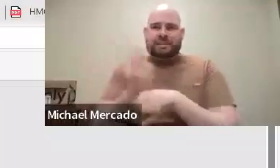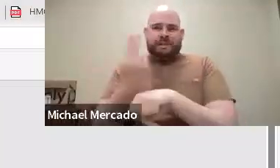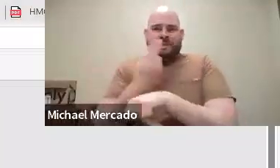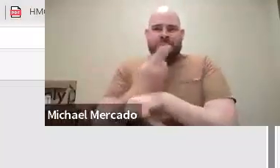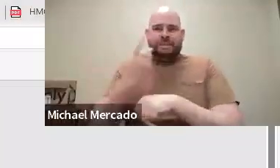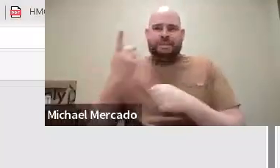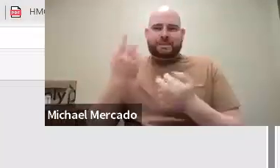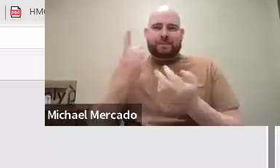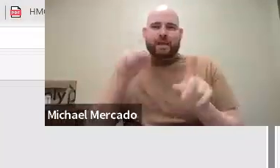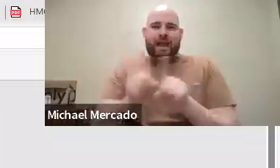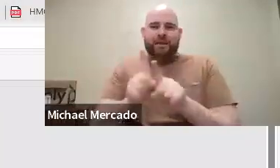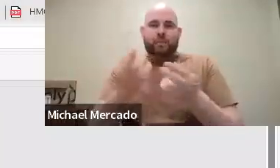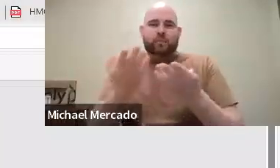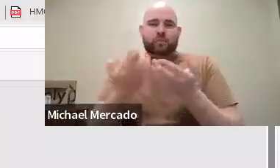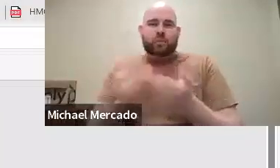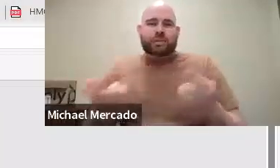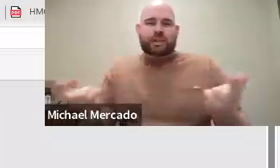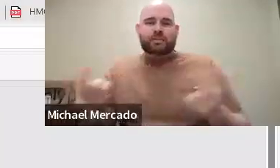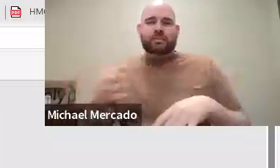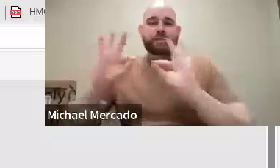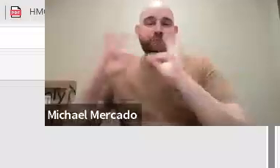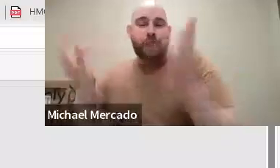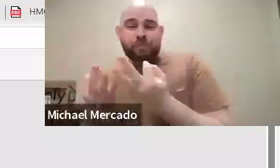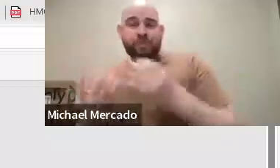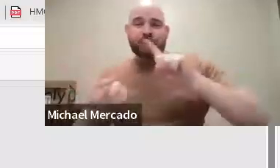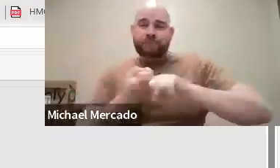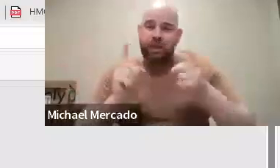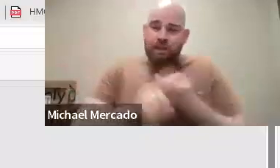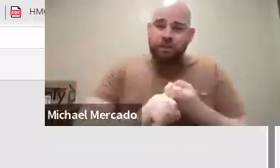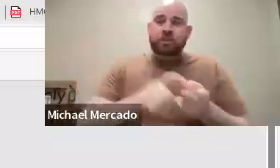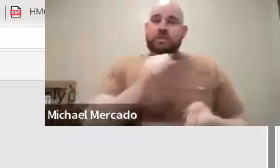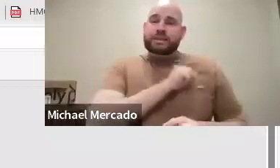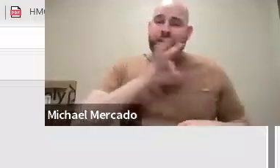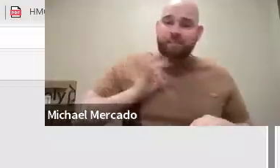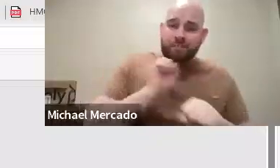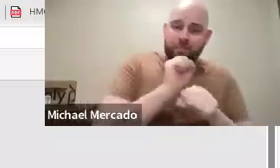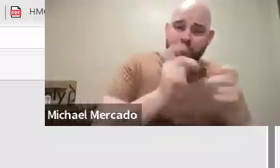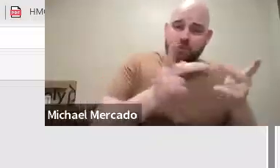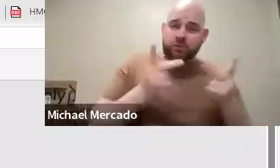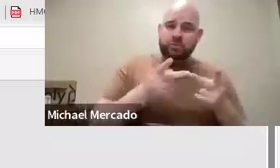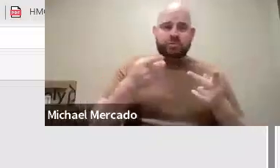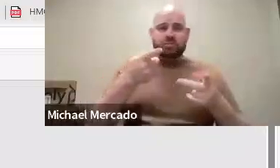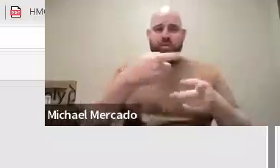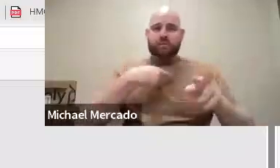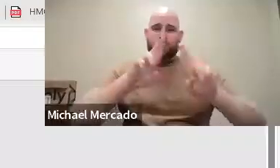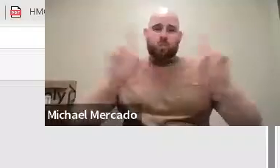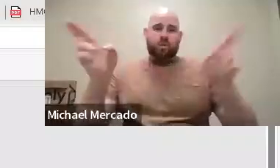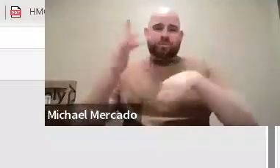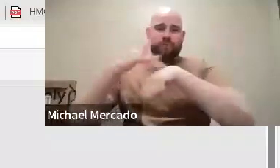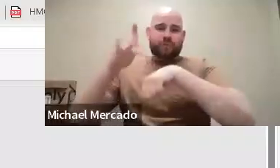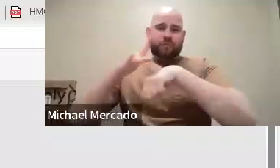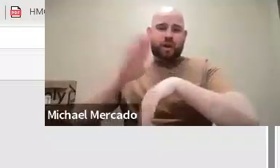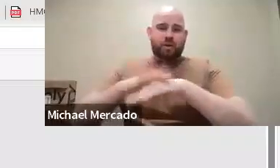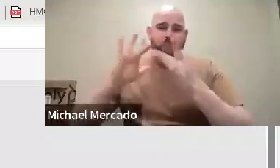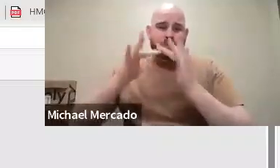program that wants to use these as a resource. It could be for family, friends, staff members in